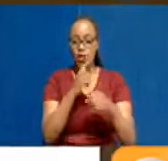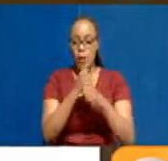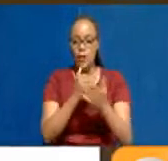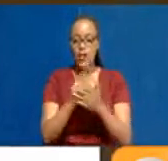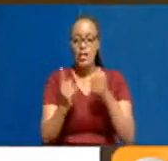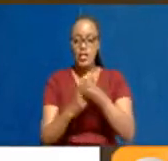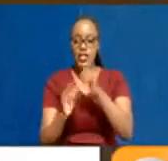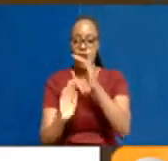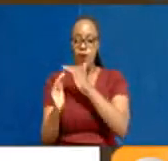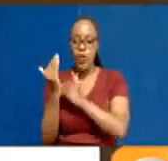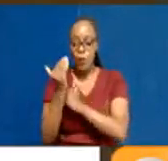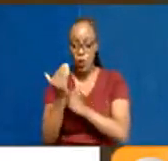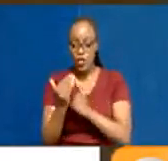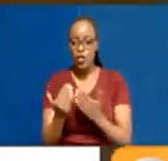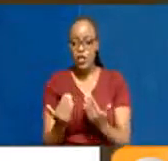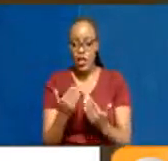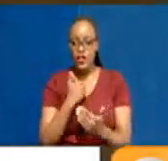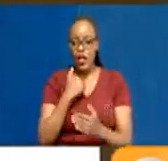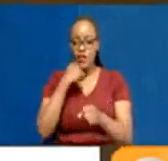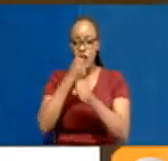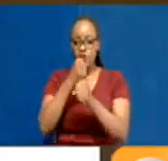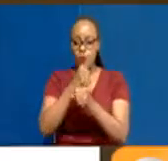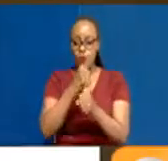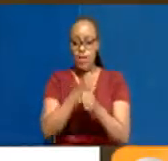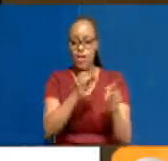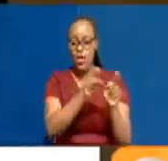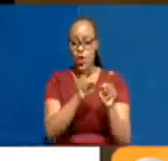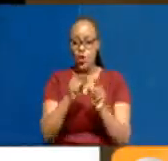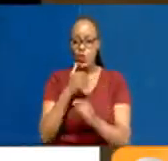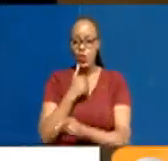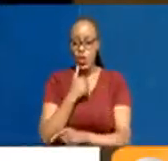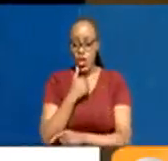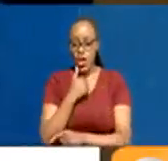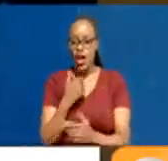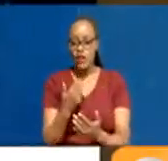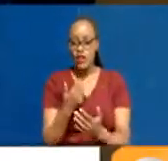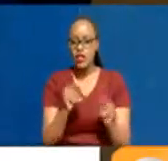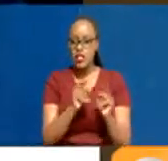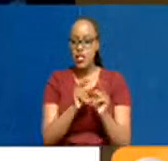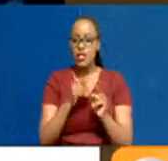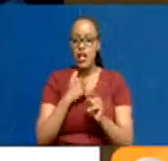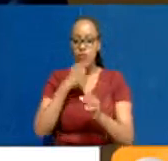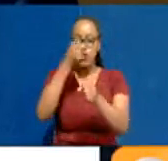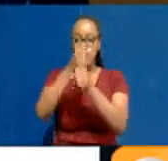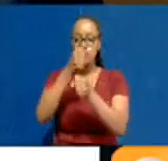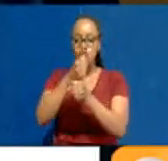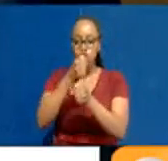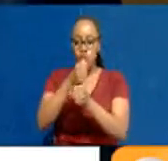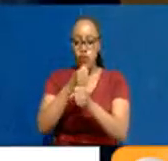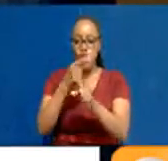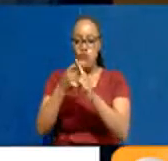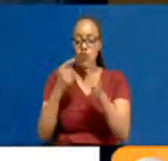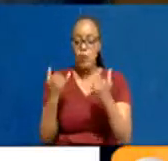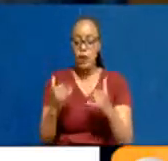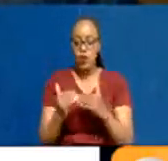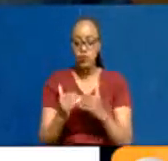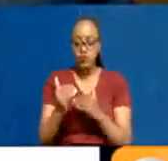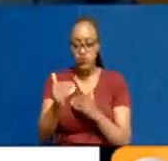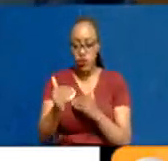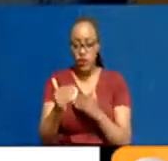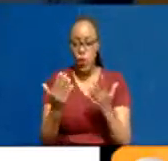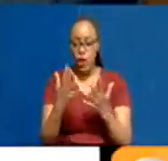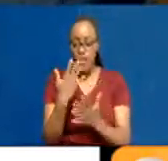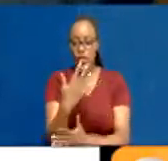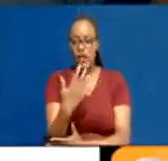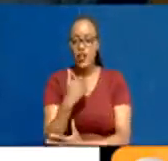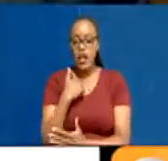6 a.m. when the voters troop to the polling stations, they will be ready and raring to go. From here, where the